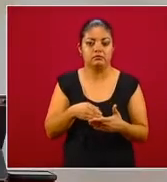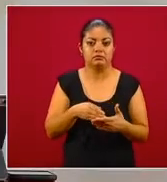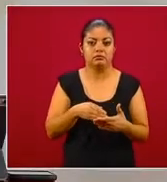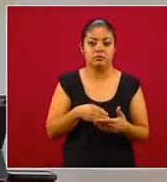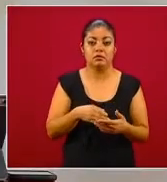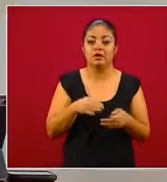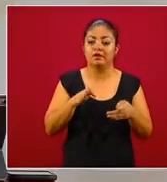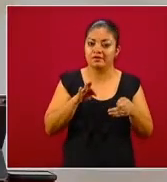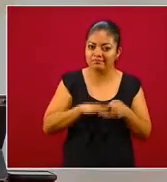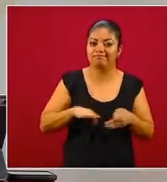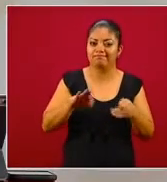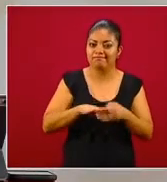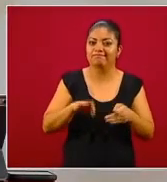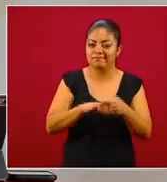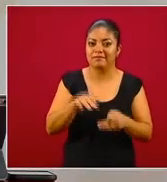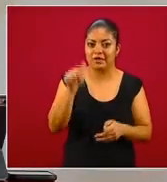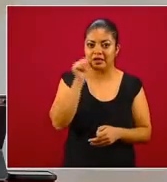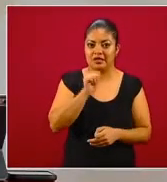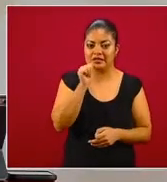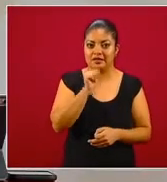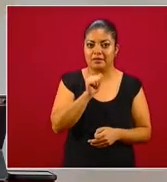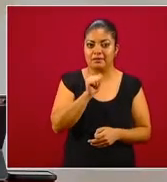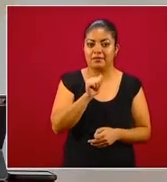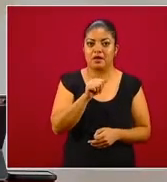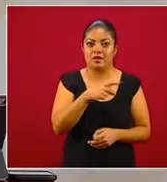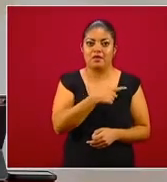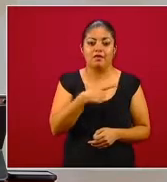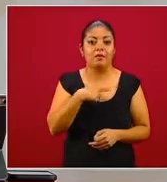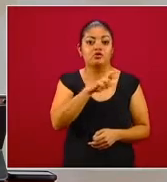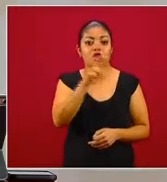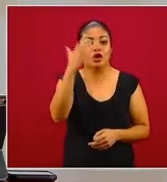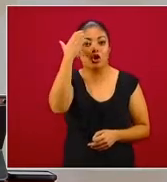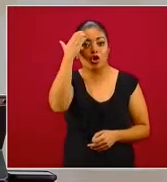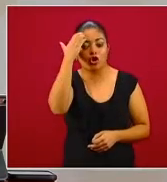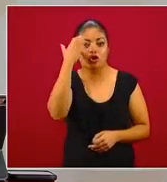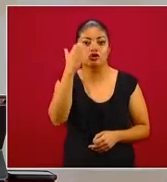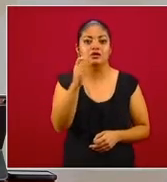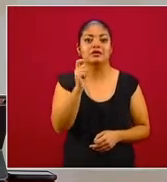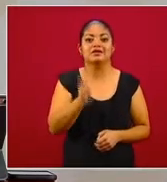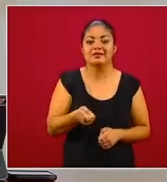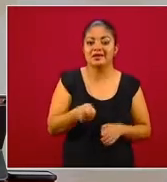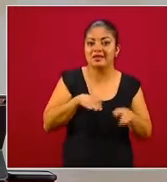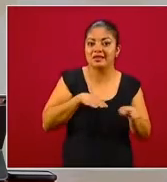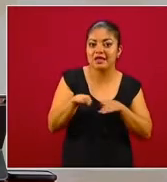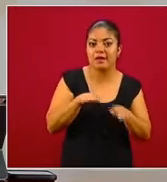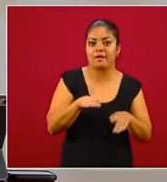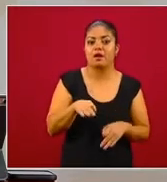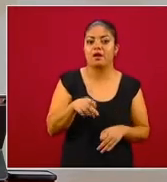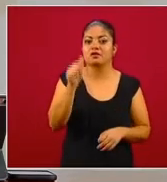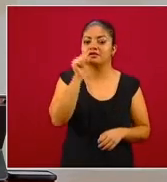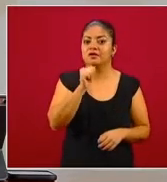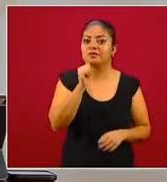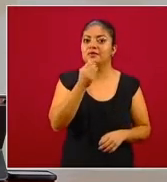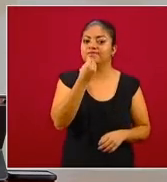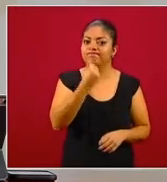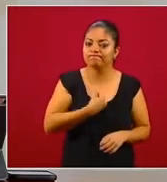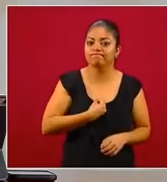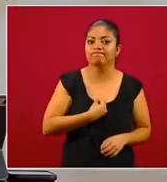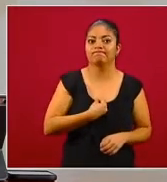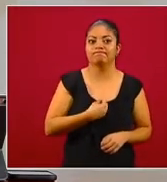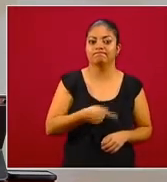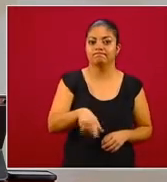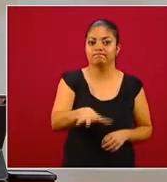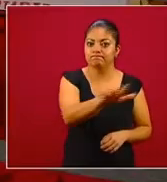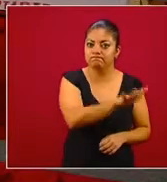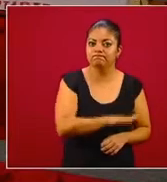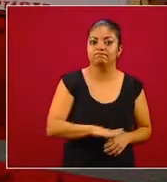hacemos on one hand, frecuentemente, as we often do, el the trabajo work, the dedicado, dedicated, comprometido, solid solidario del pueblo de work that the México, people of